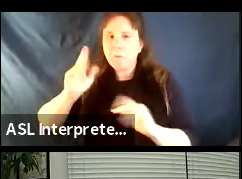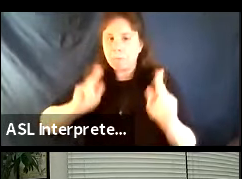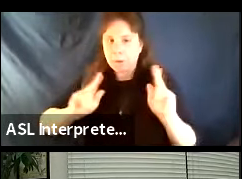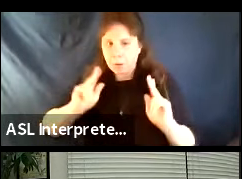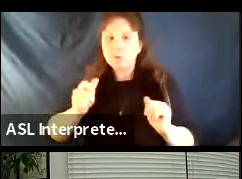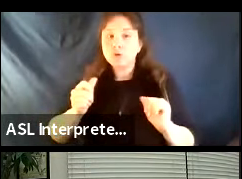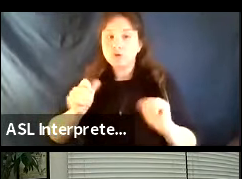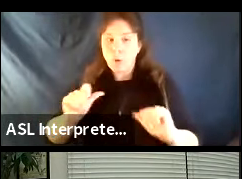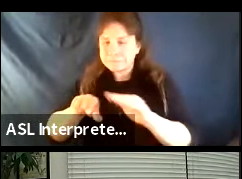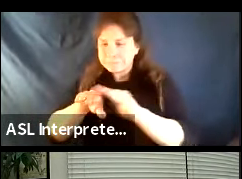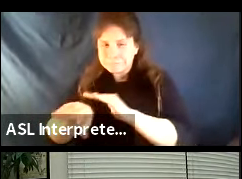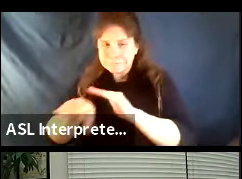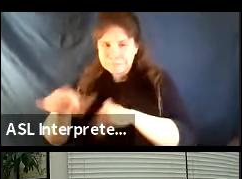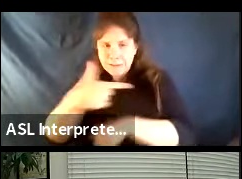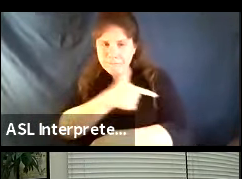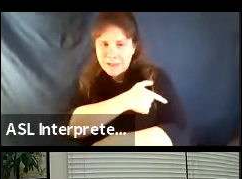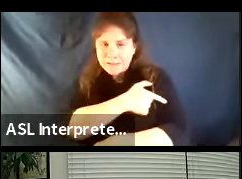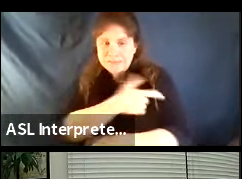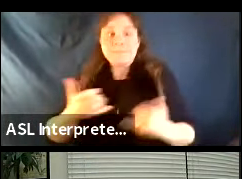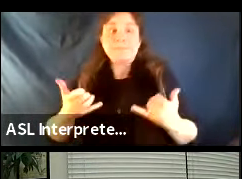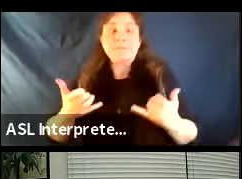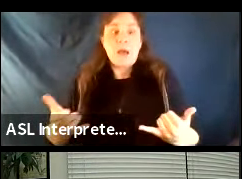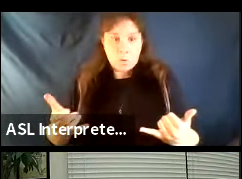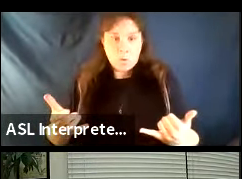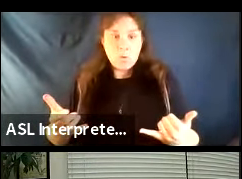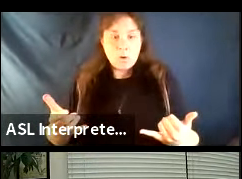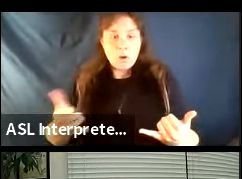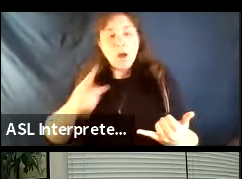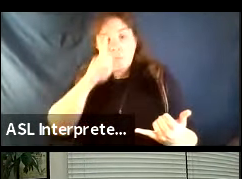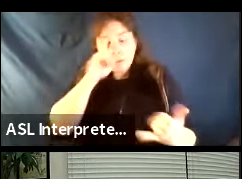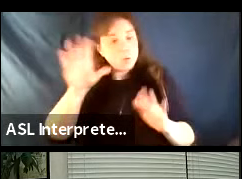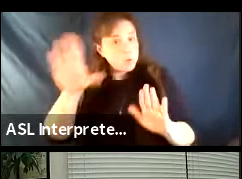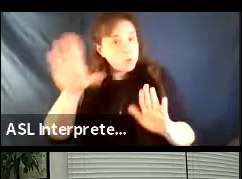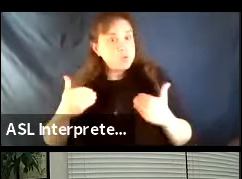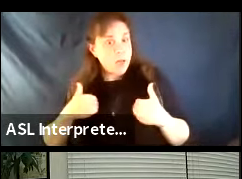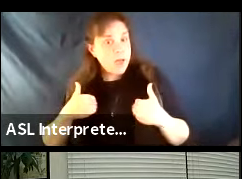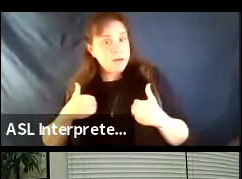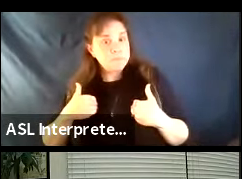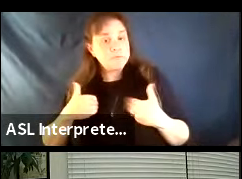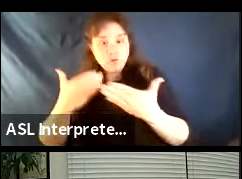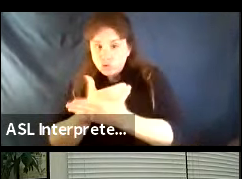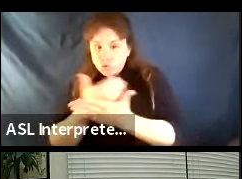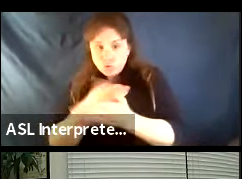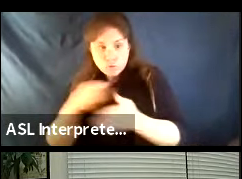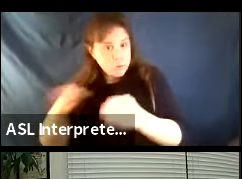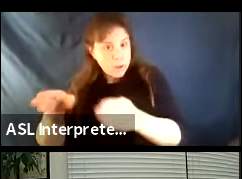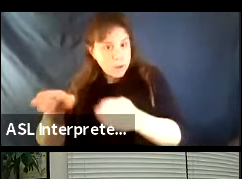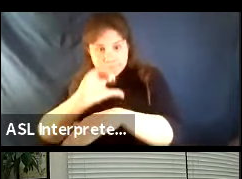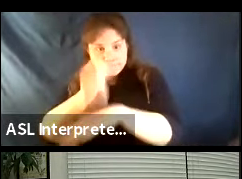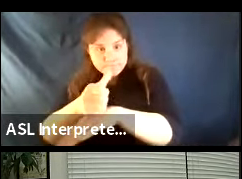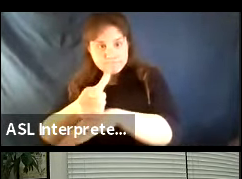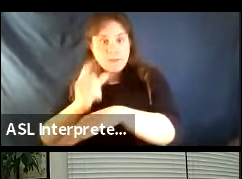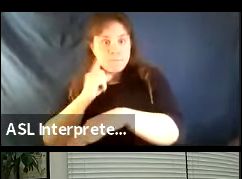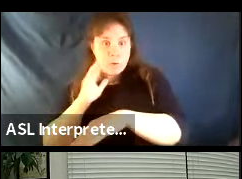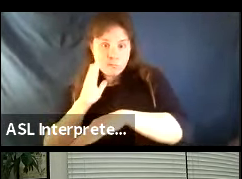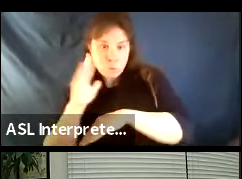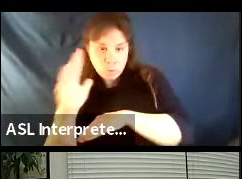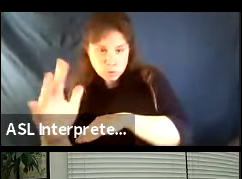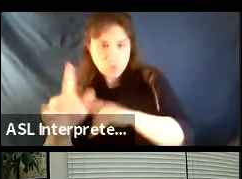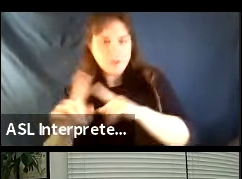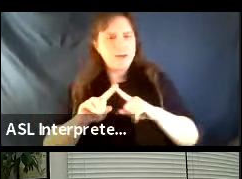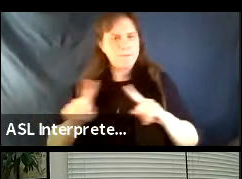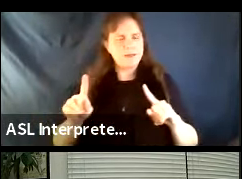to get the vaccine now. Because it's great to have these strategies moving forward and have them inform our strategies moving forward. But what